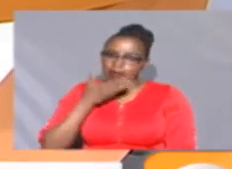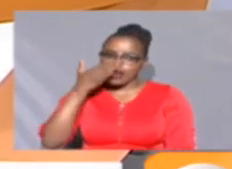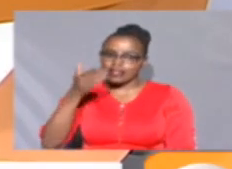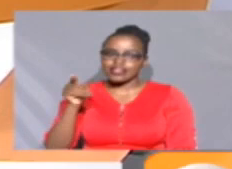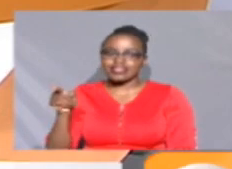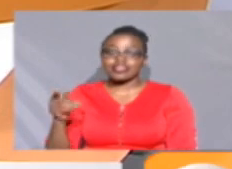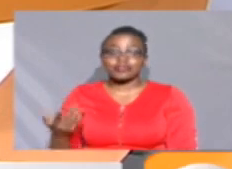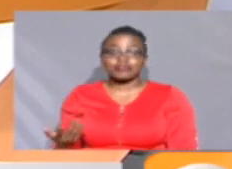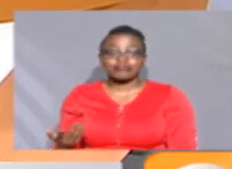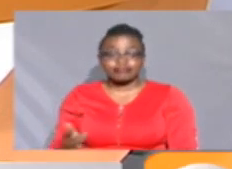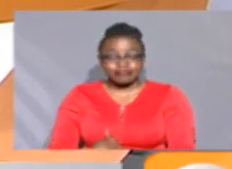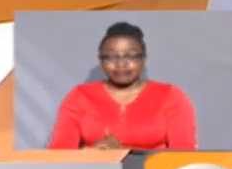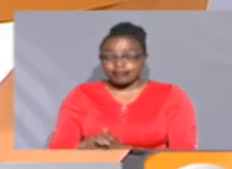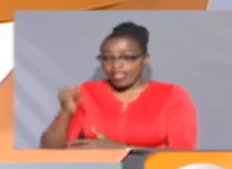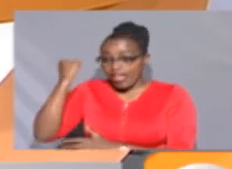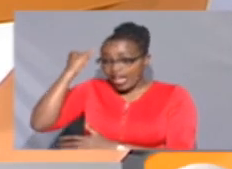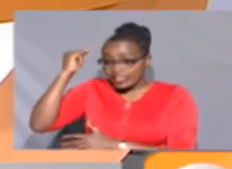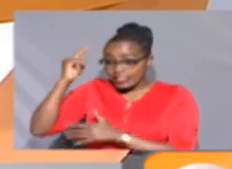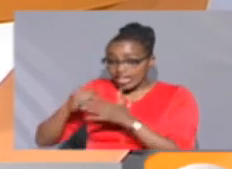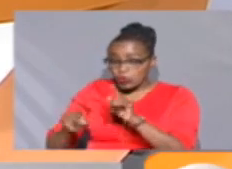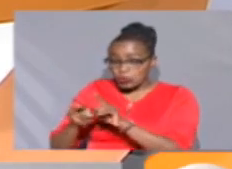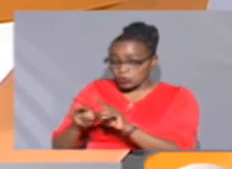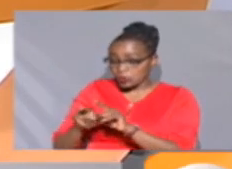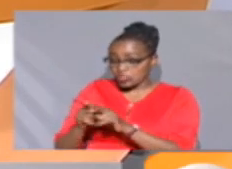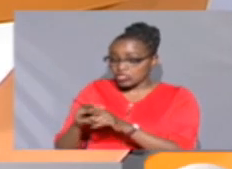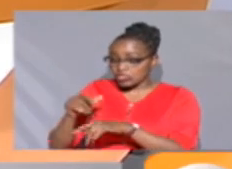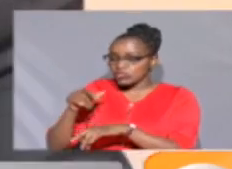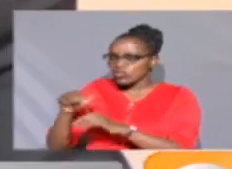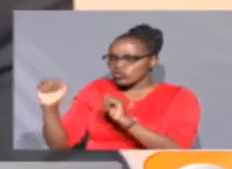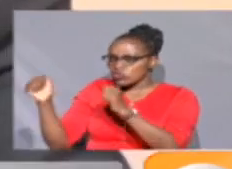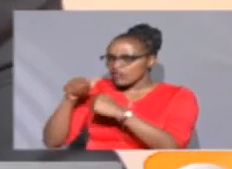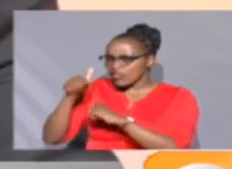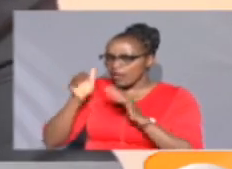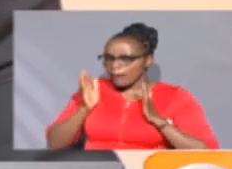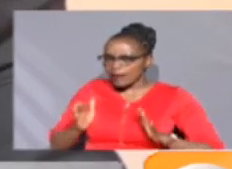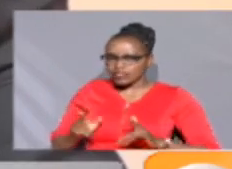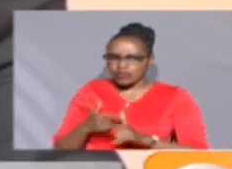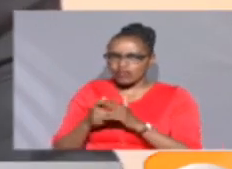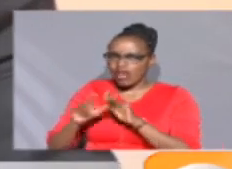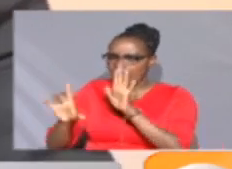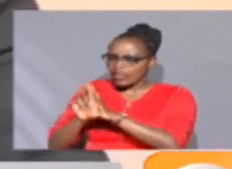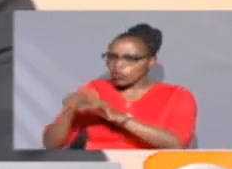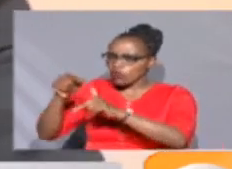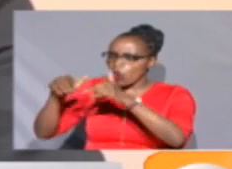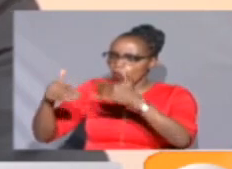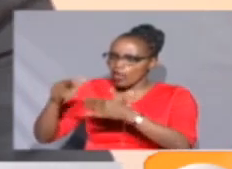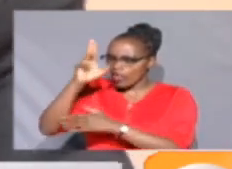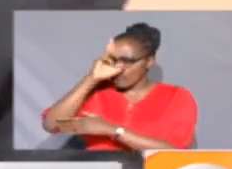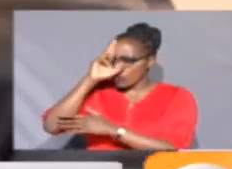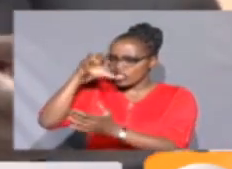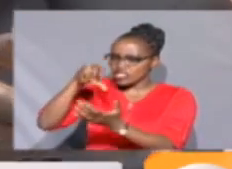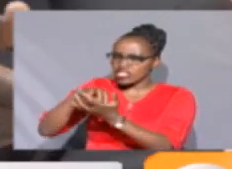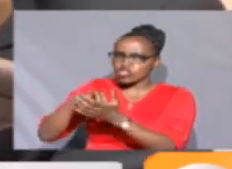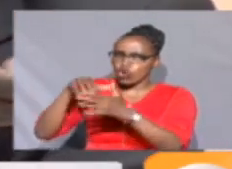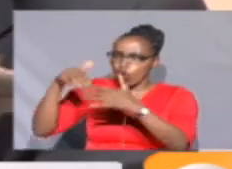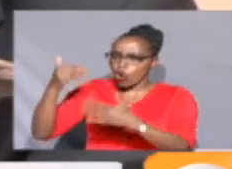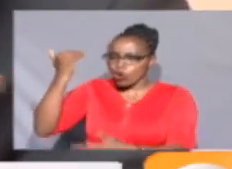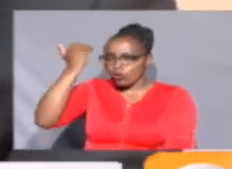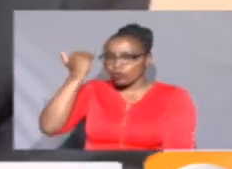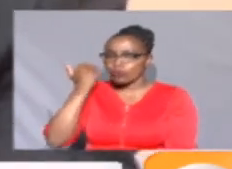you. The idea is to secure that a person attends a legal process, whether at police station or